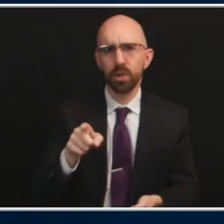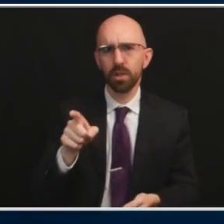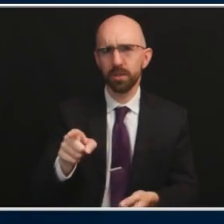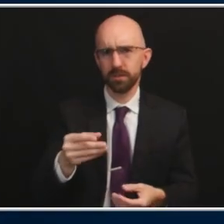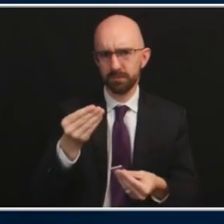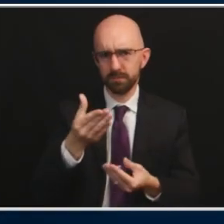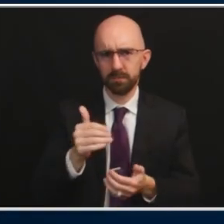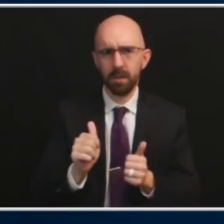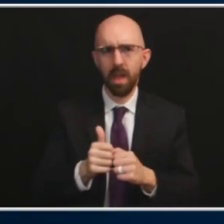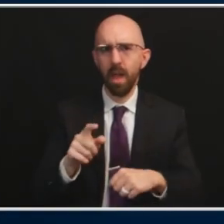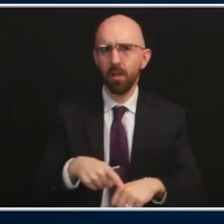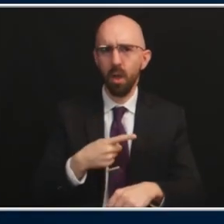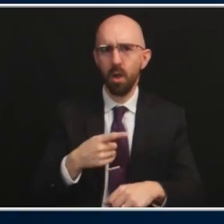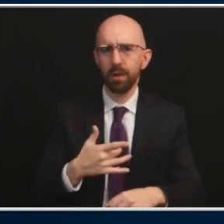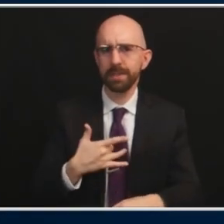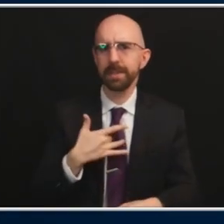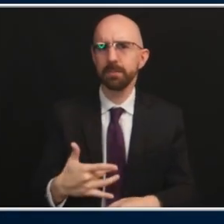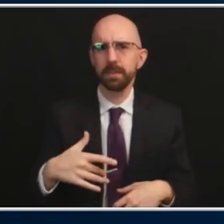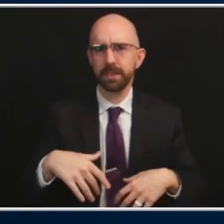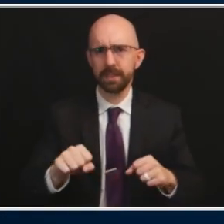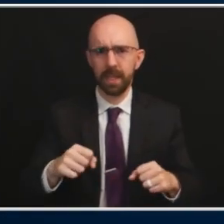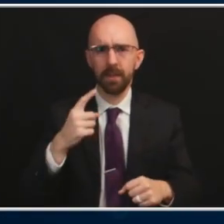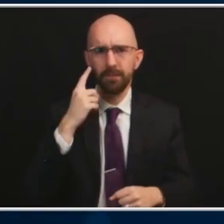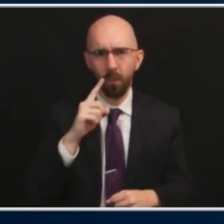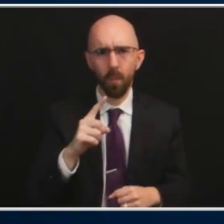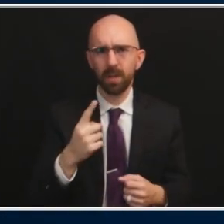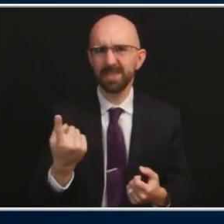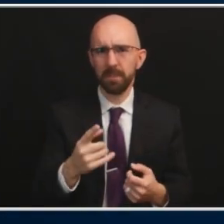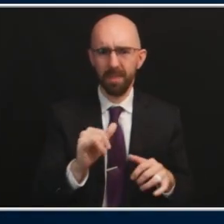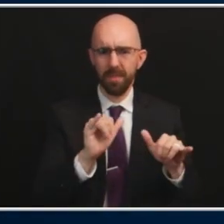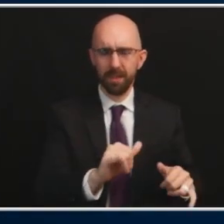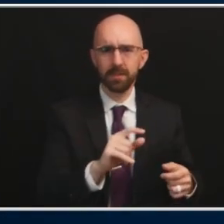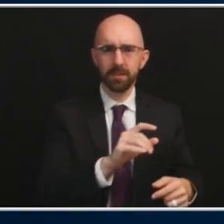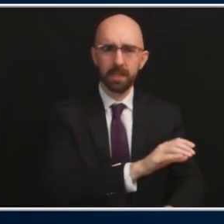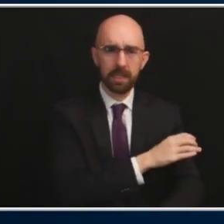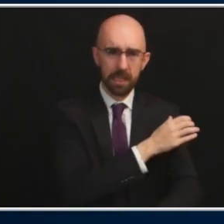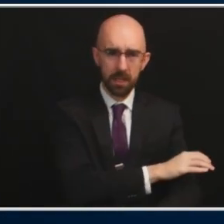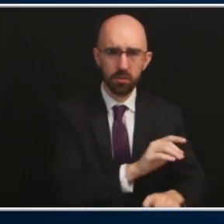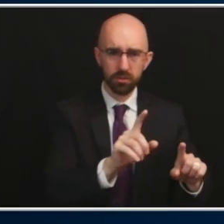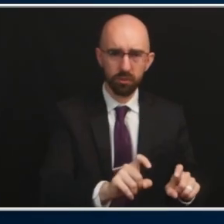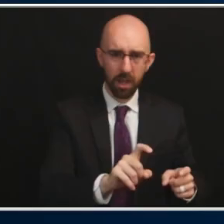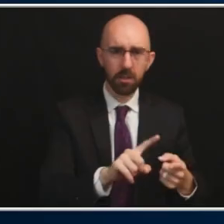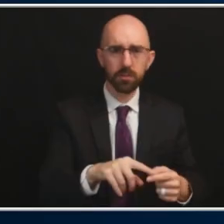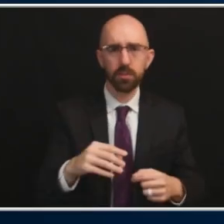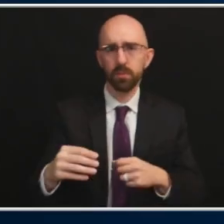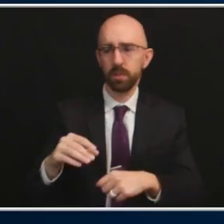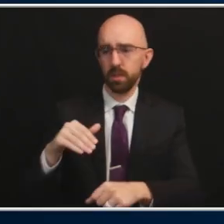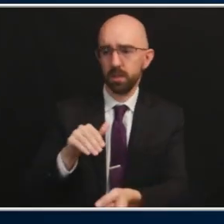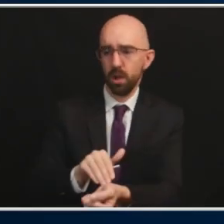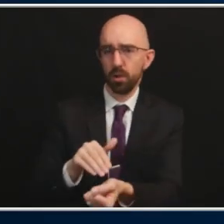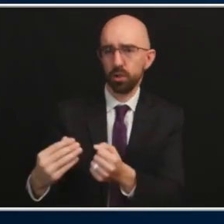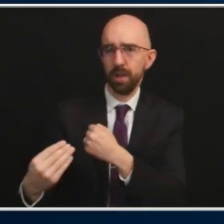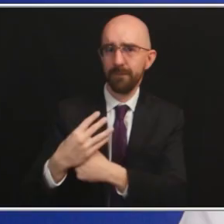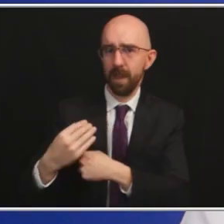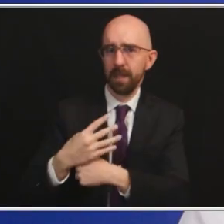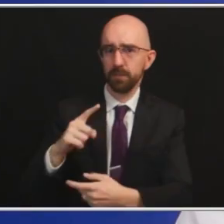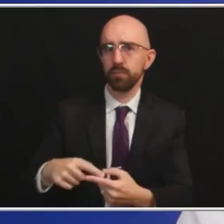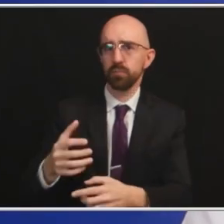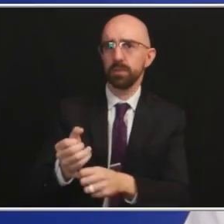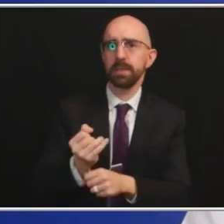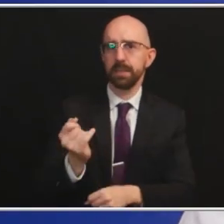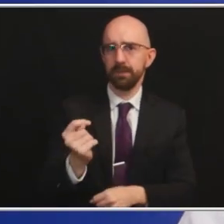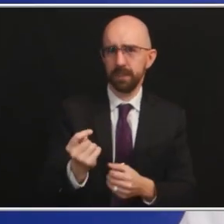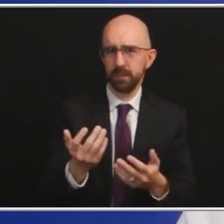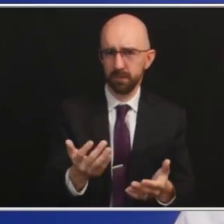long does it typically take for something like this go from clinical trial to advice from your doctor to receive this?